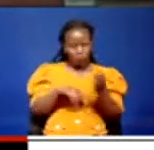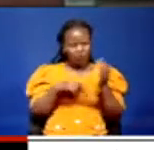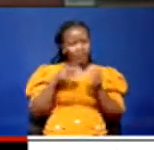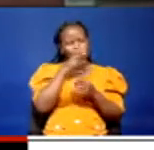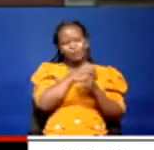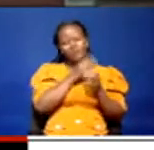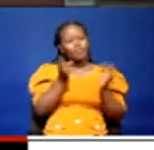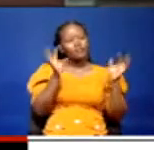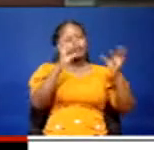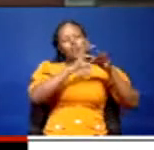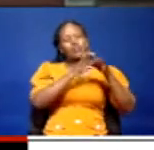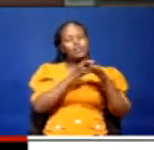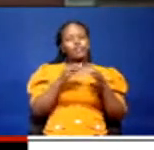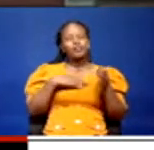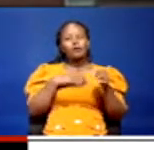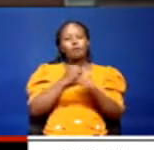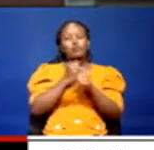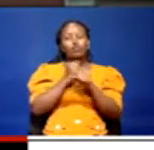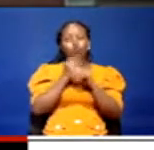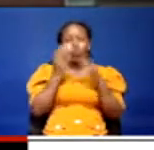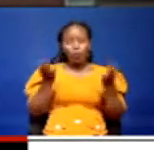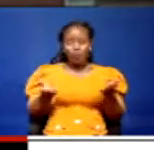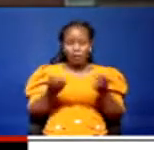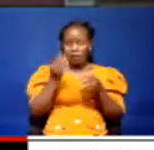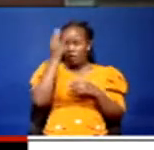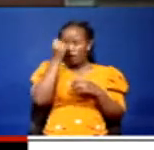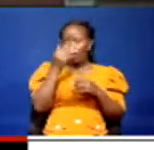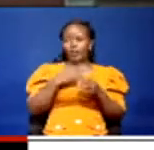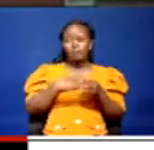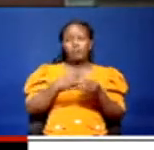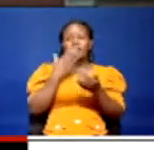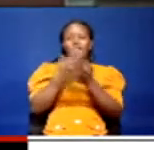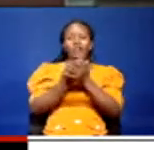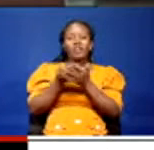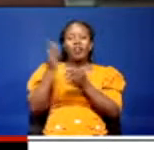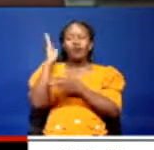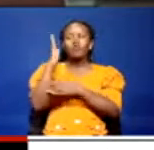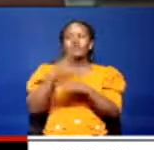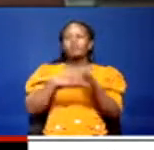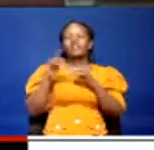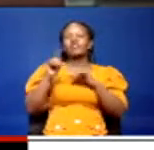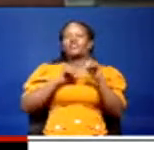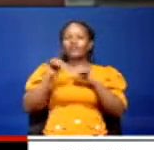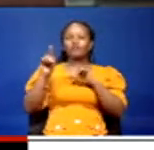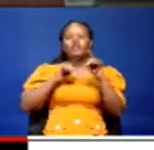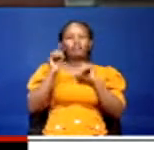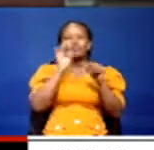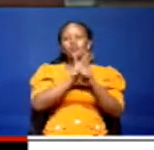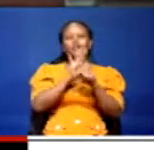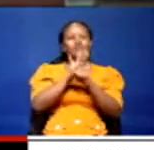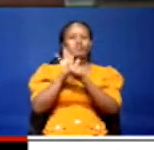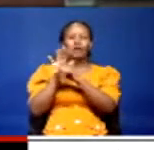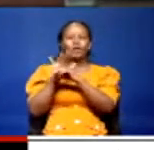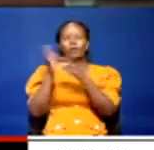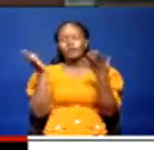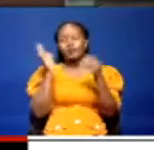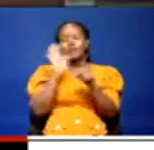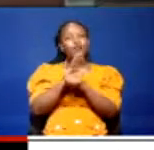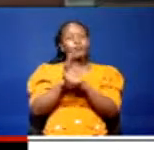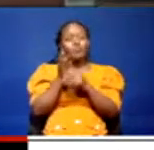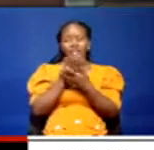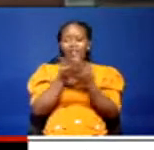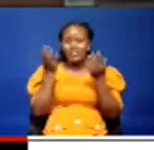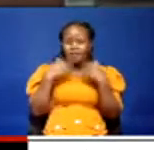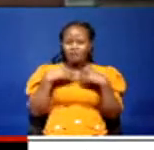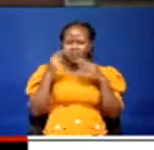do? Then that informed my, I must thank God that I traveled a lot also, and There are things I've seen out there in the world which I felt,